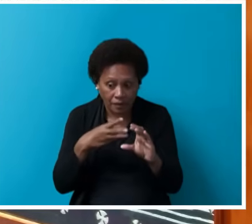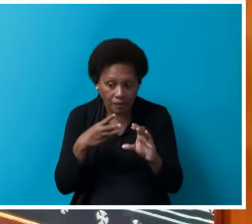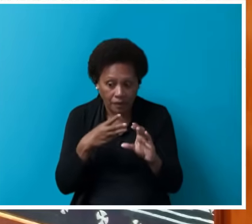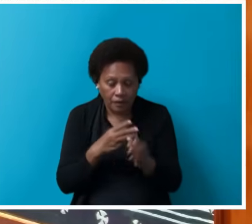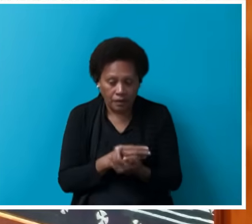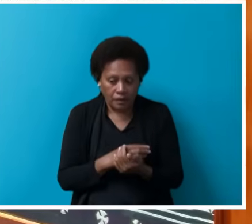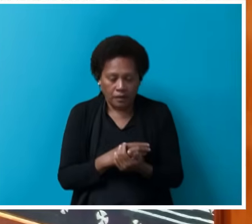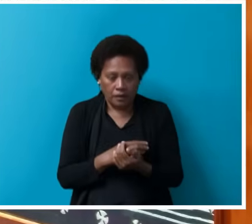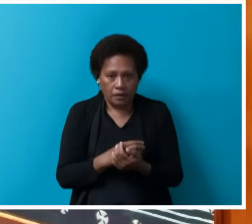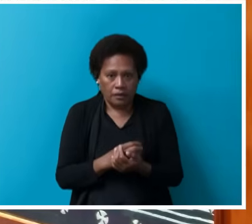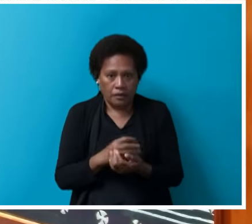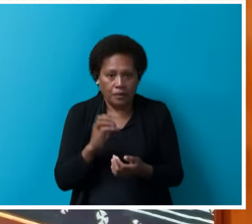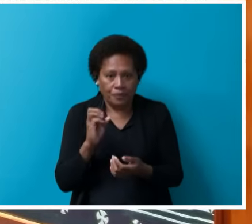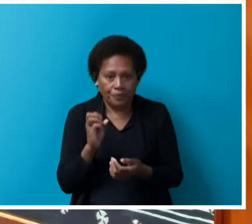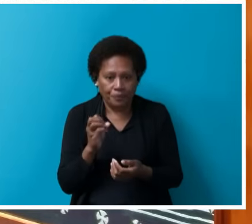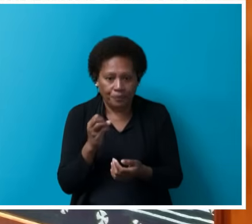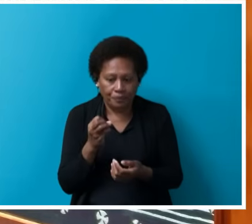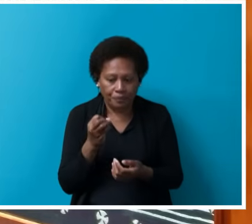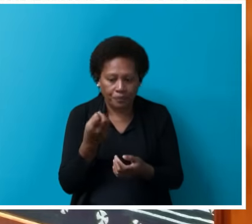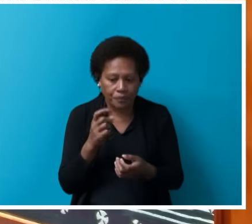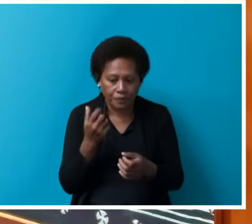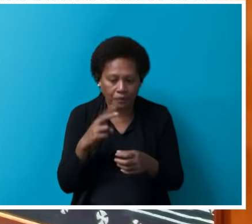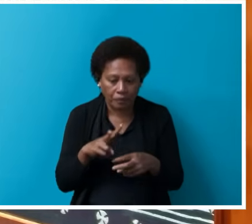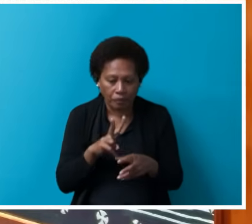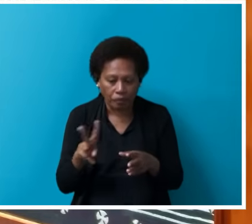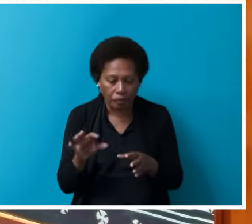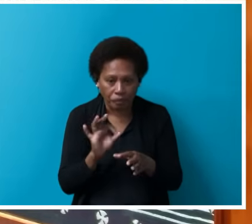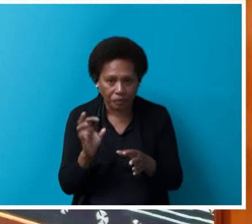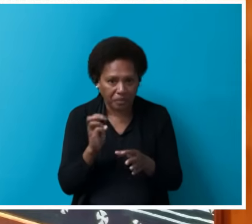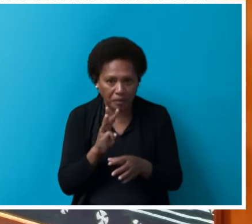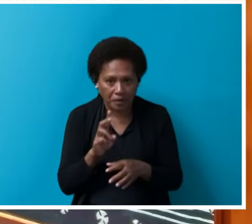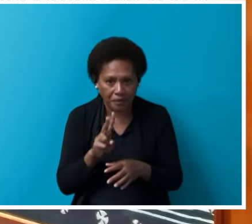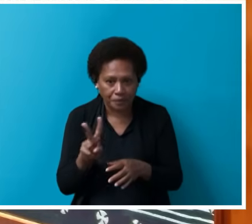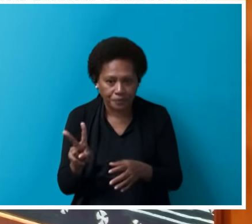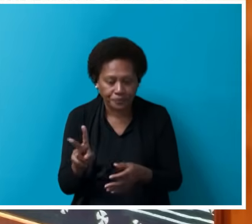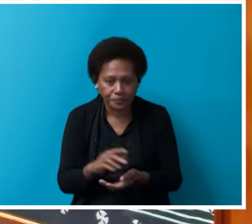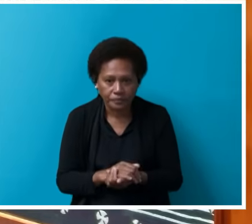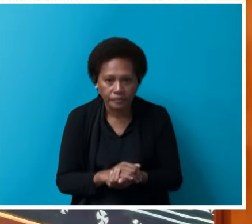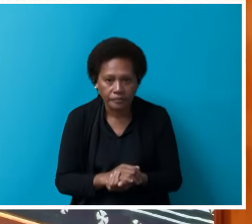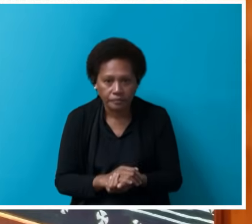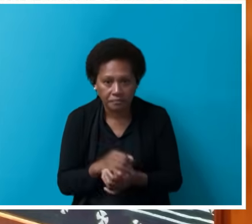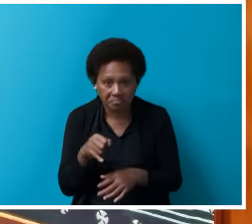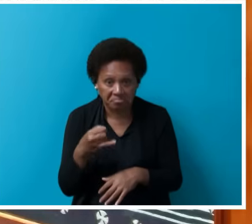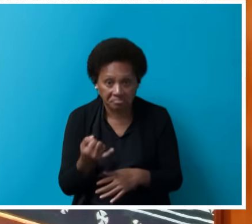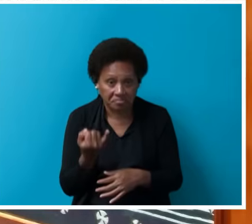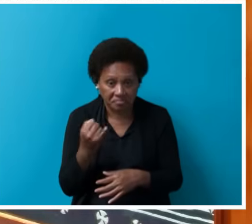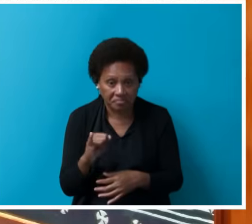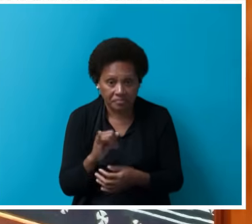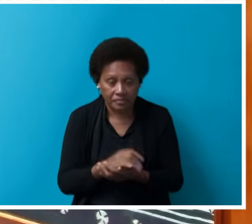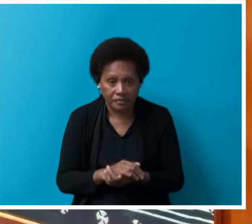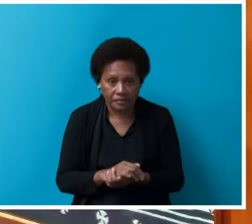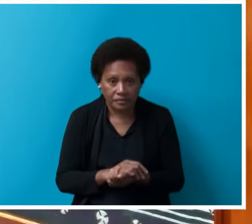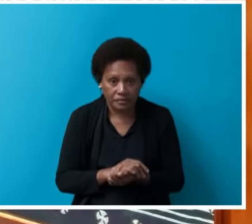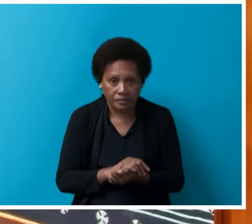no validity in your objection to him saying that, because he knows it is wrong. That's why he's referring to